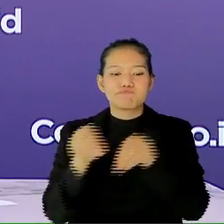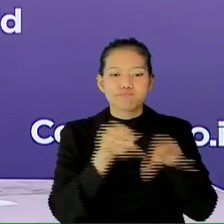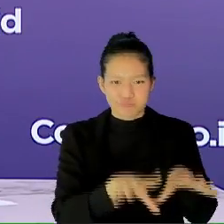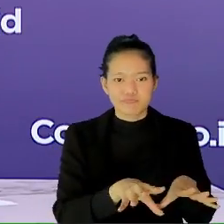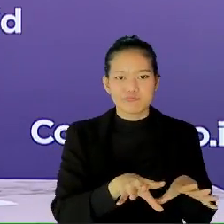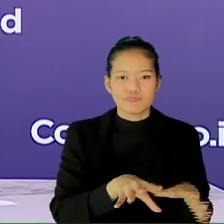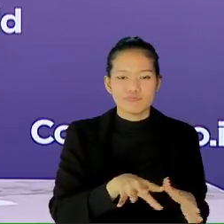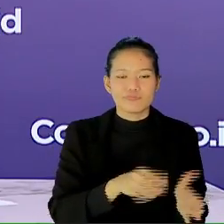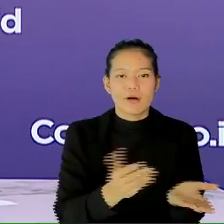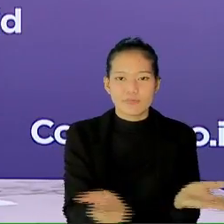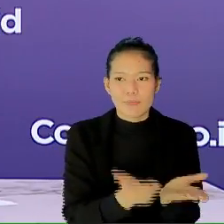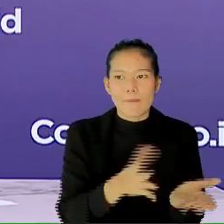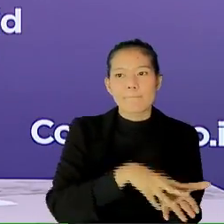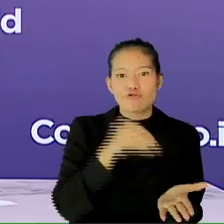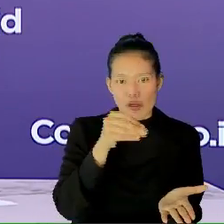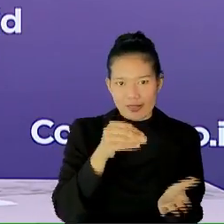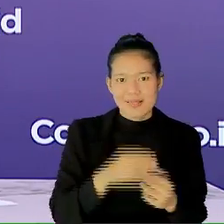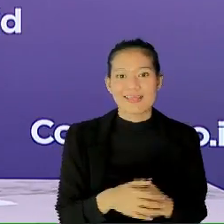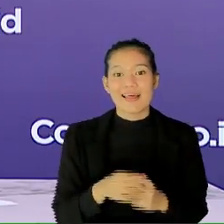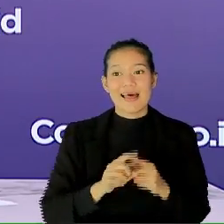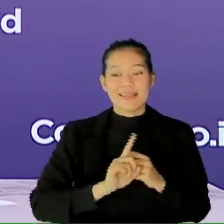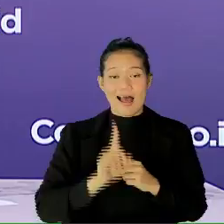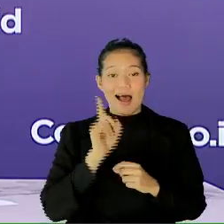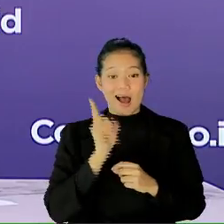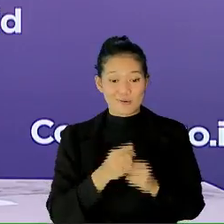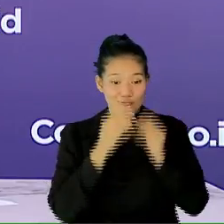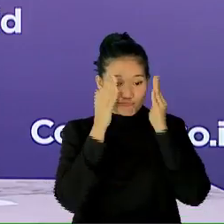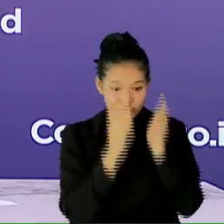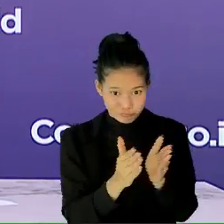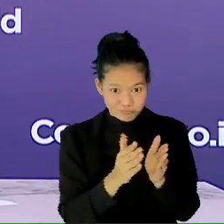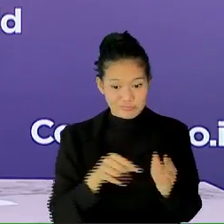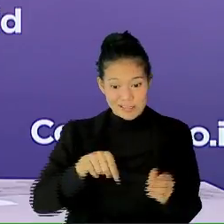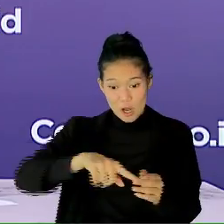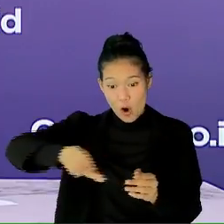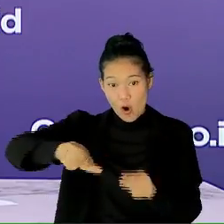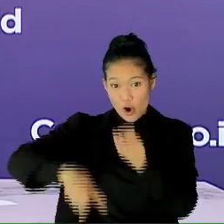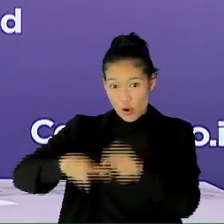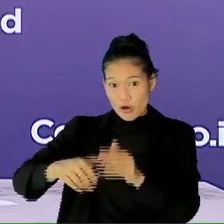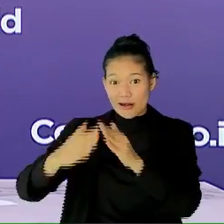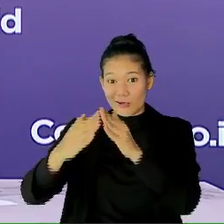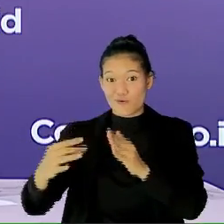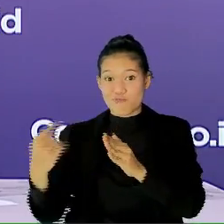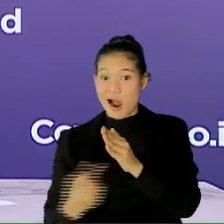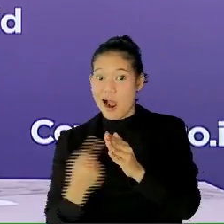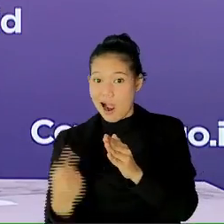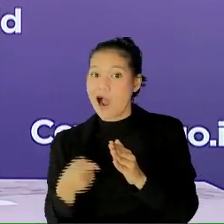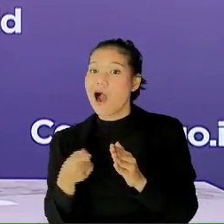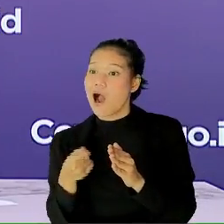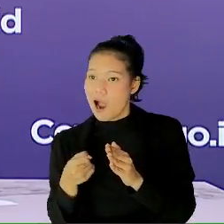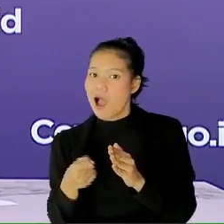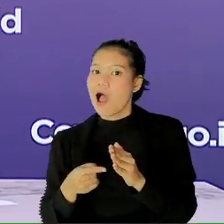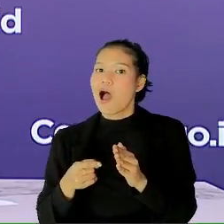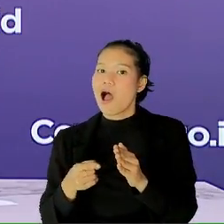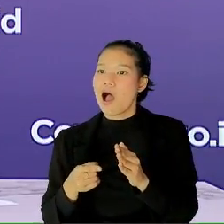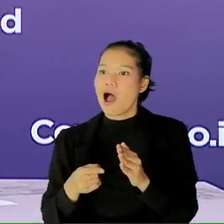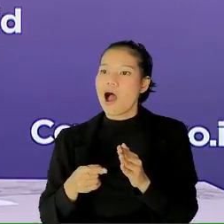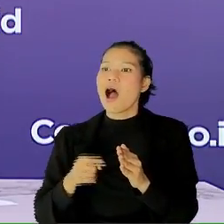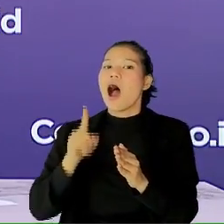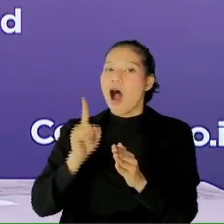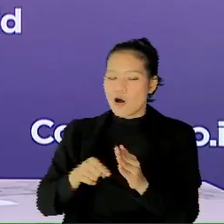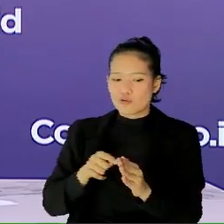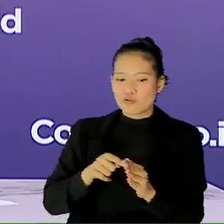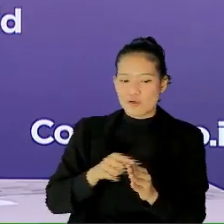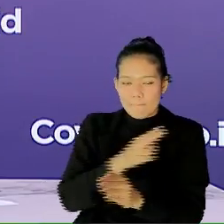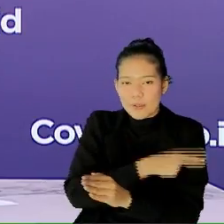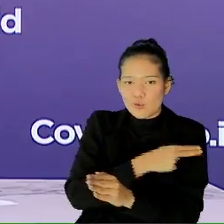treatment. What needs to be considered is that people who are self-isolating at home must continue to be